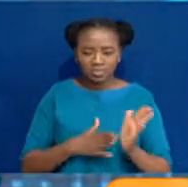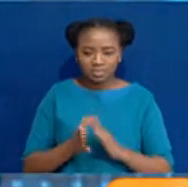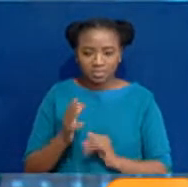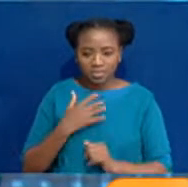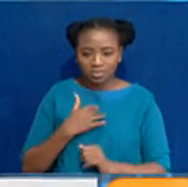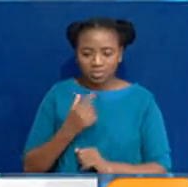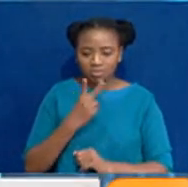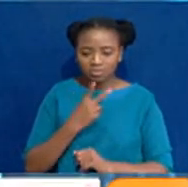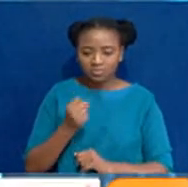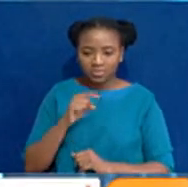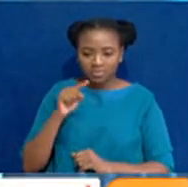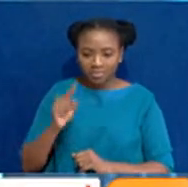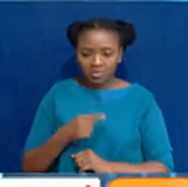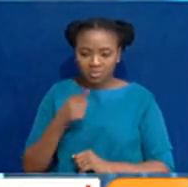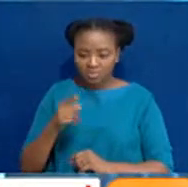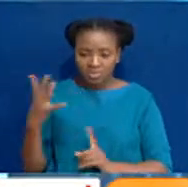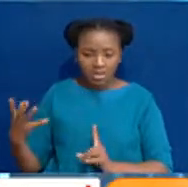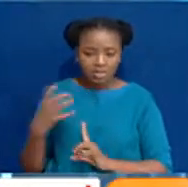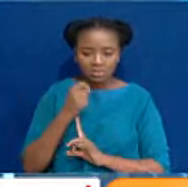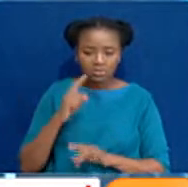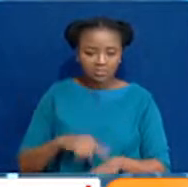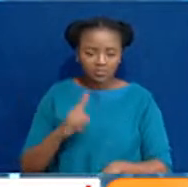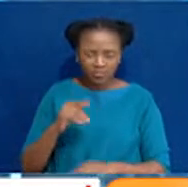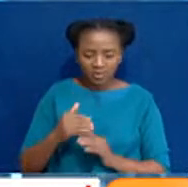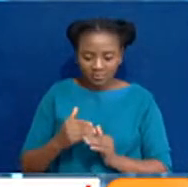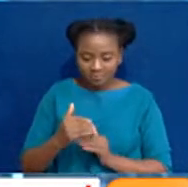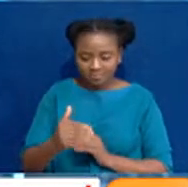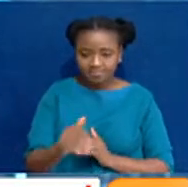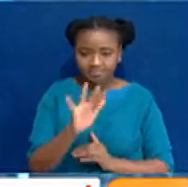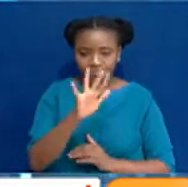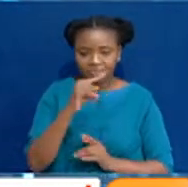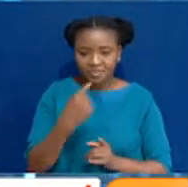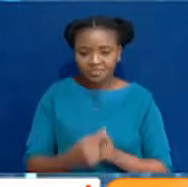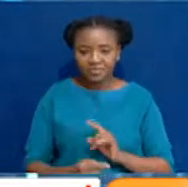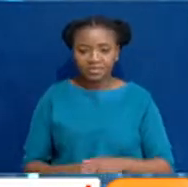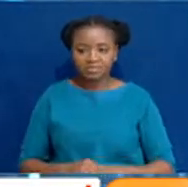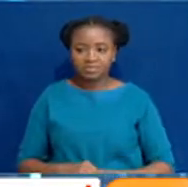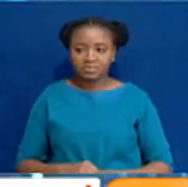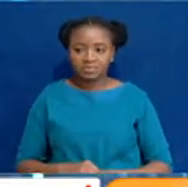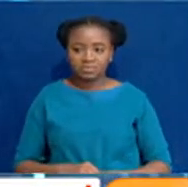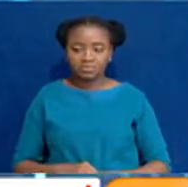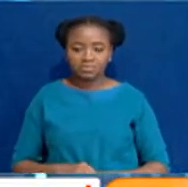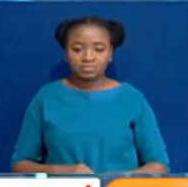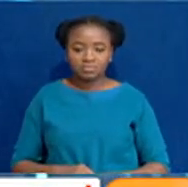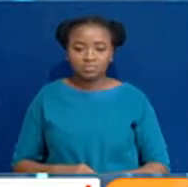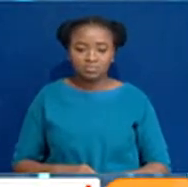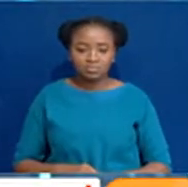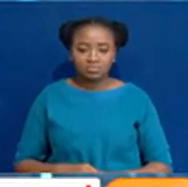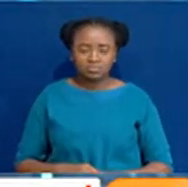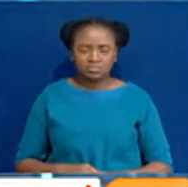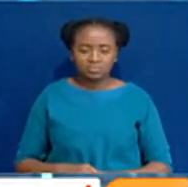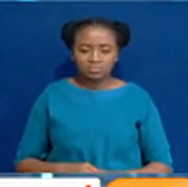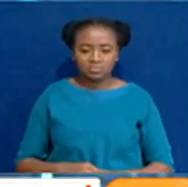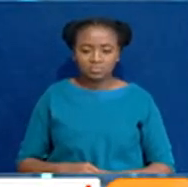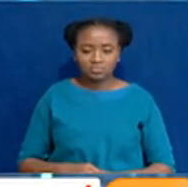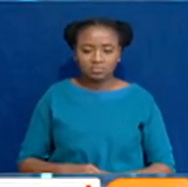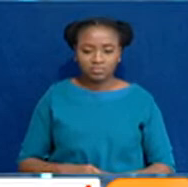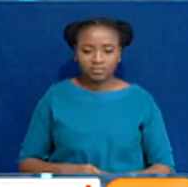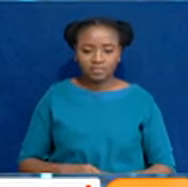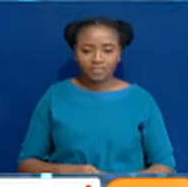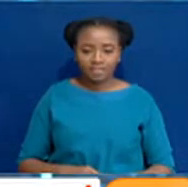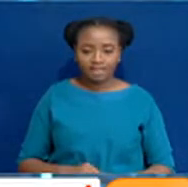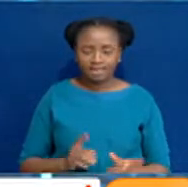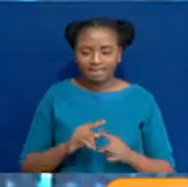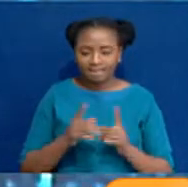25,000 Wi-Fi hotspots over the next 5 years. But based on the plan that we have and the level of partnership that